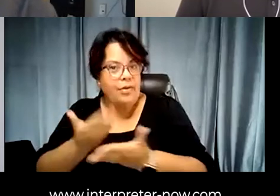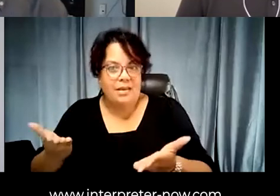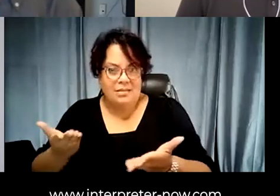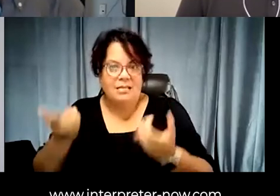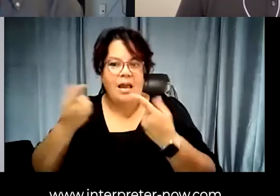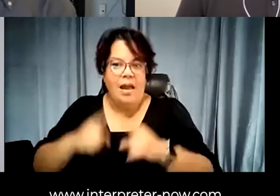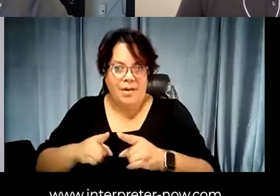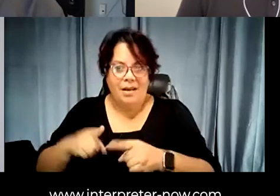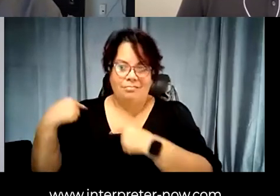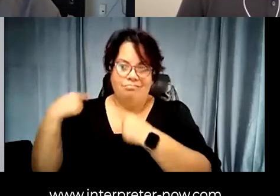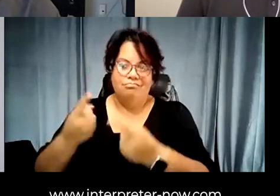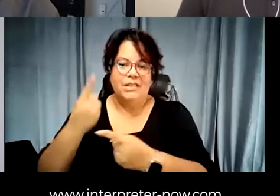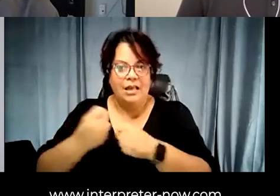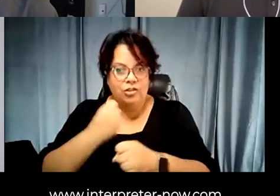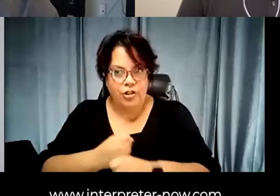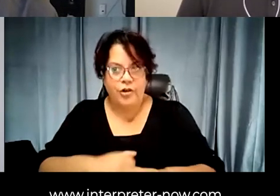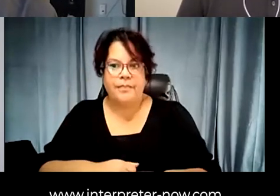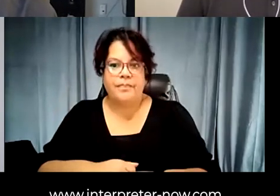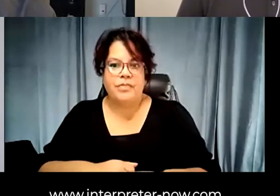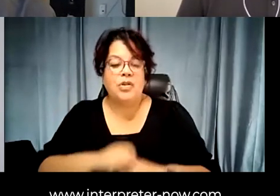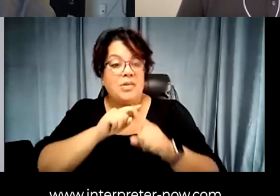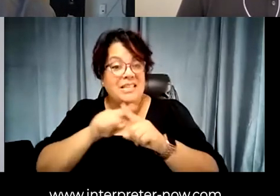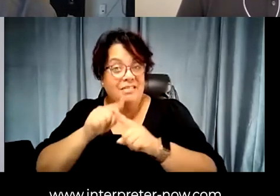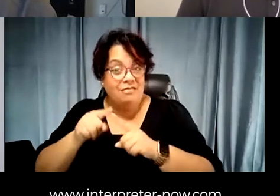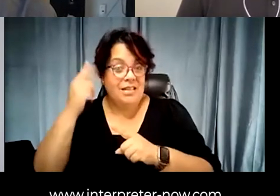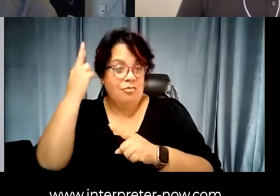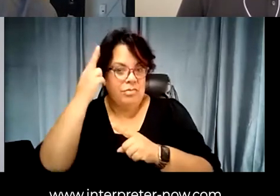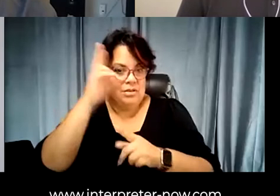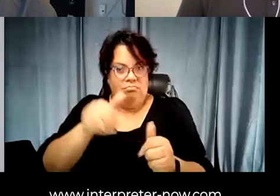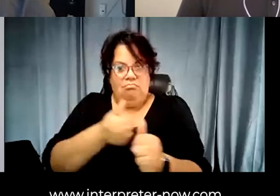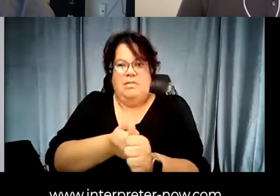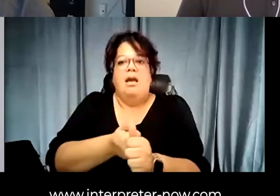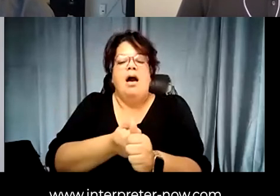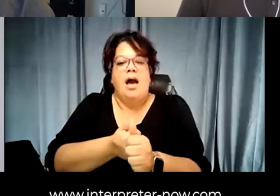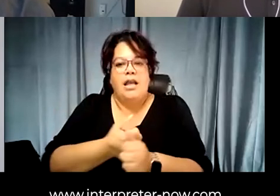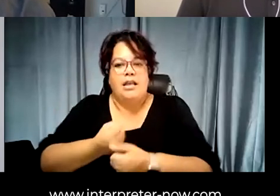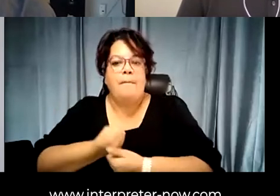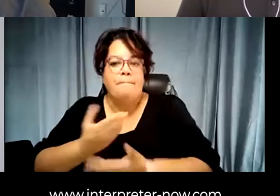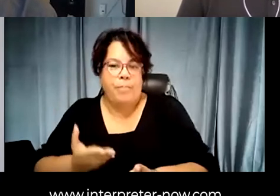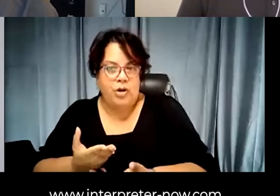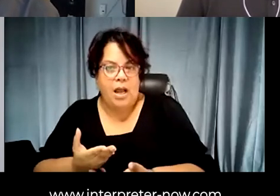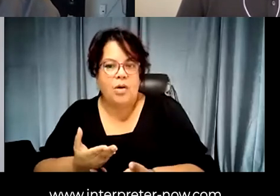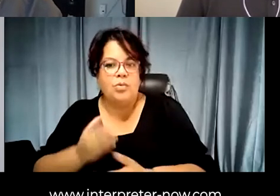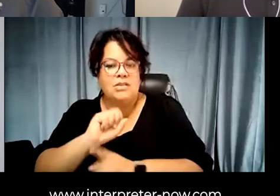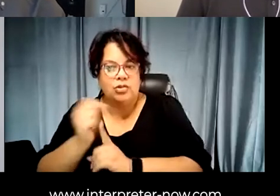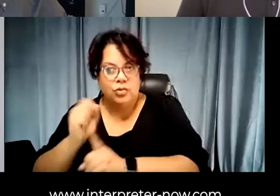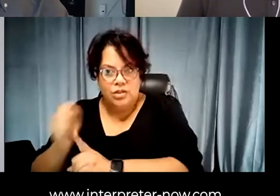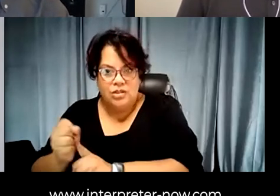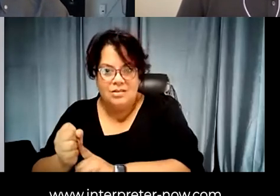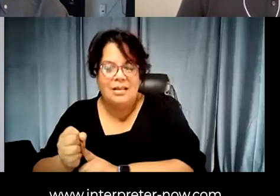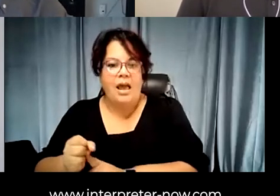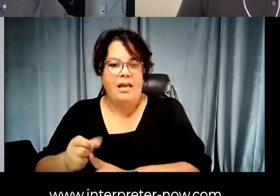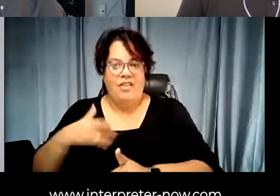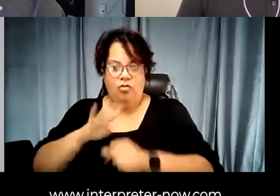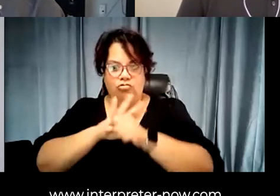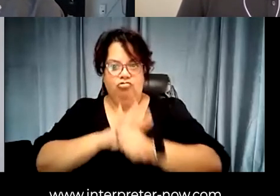to light. Those are all things that breed burnout conditions and can layer on top of everyday ongoing stress that